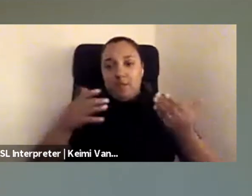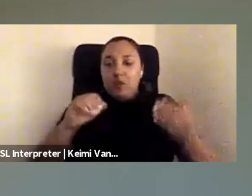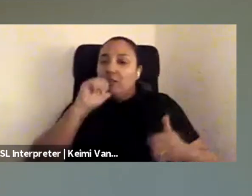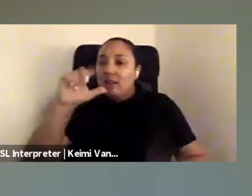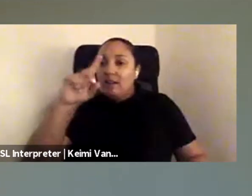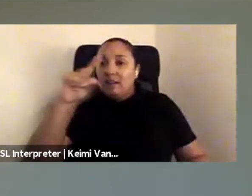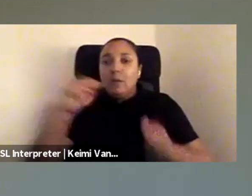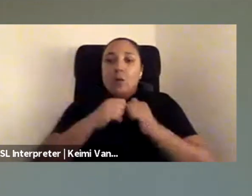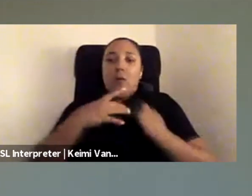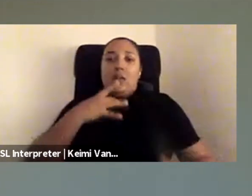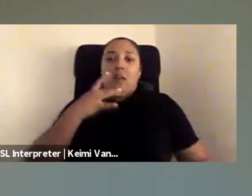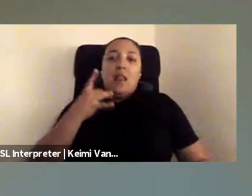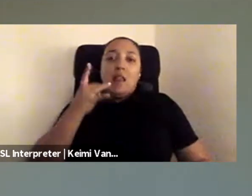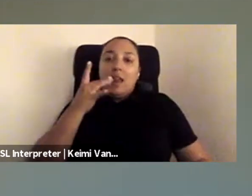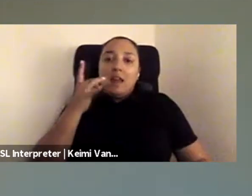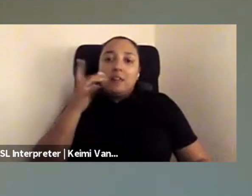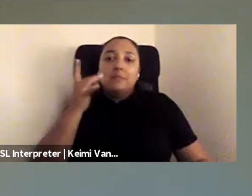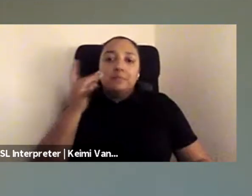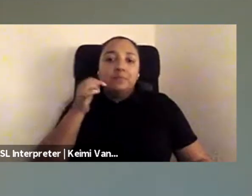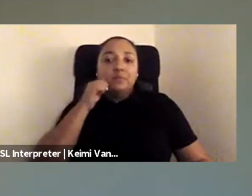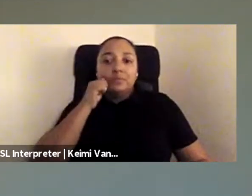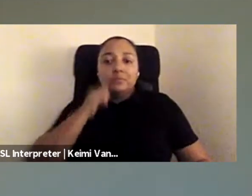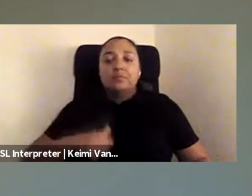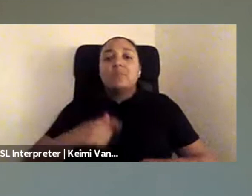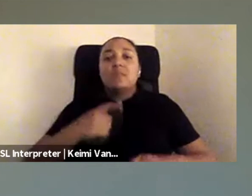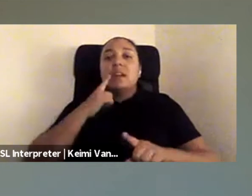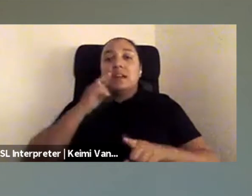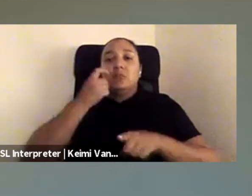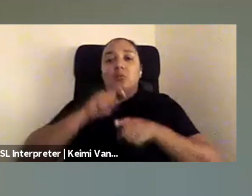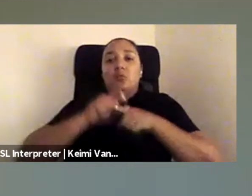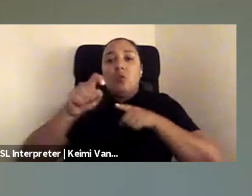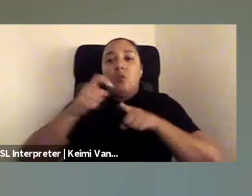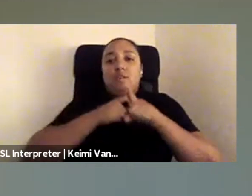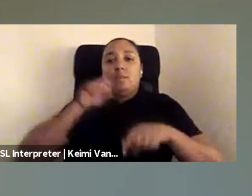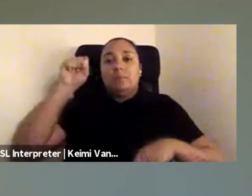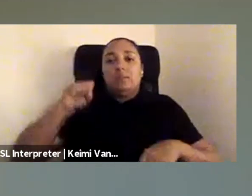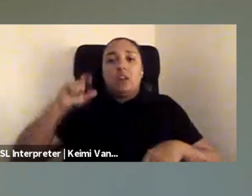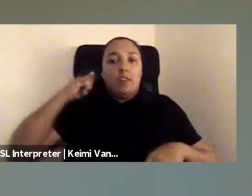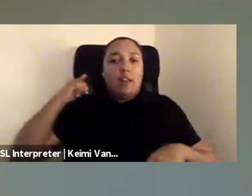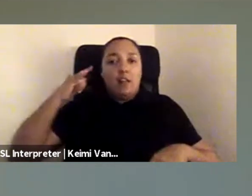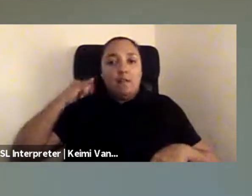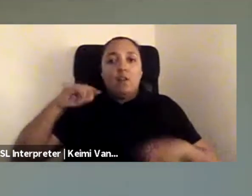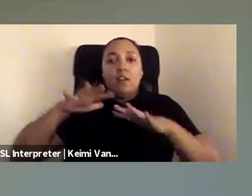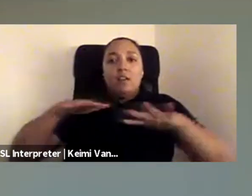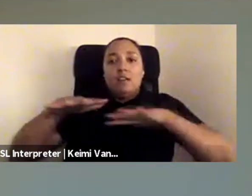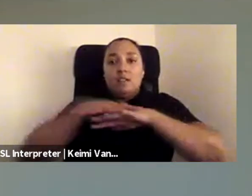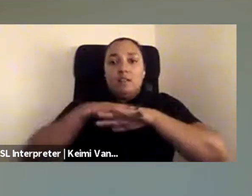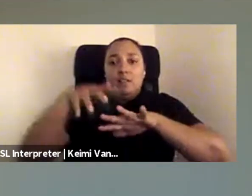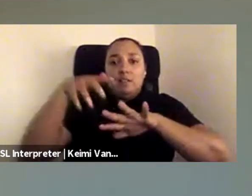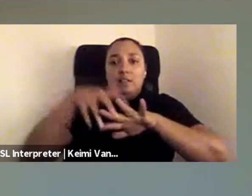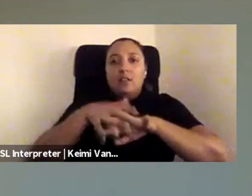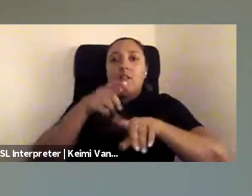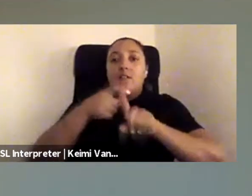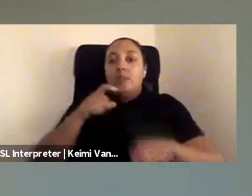skin privilege, and I am calling in from Southern California, the unceded ancestral land of the